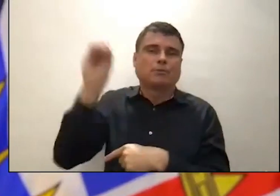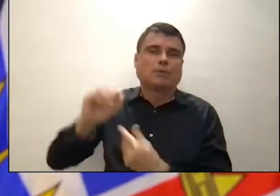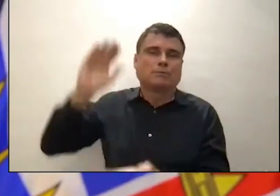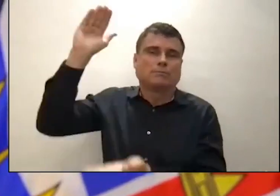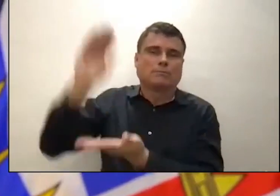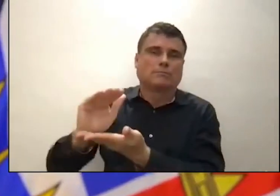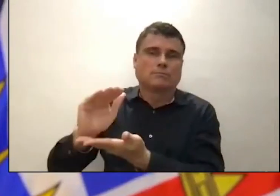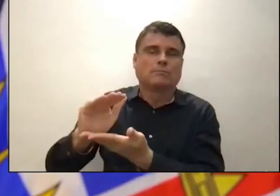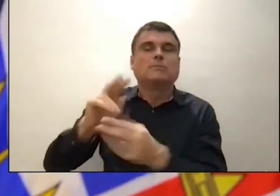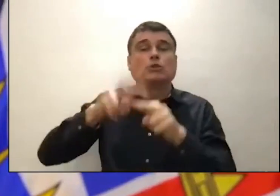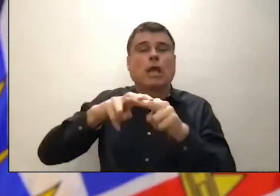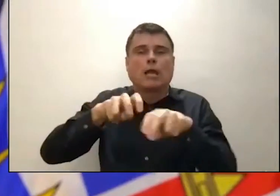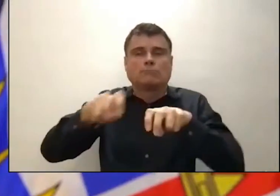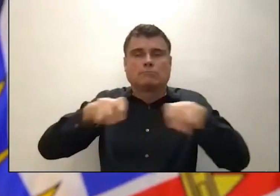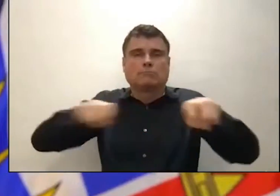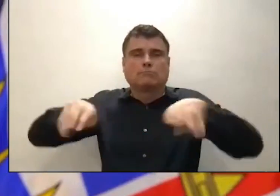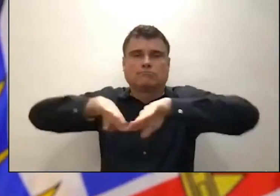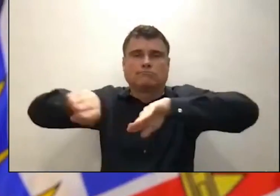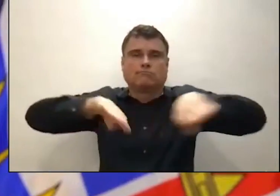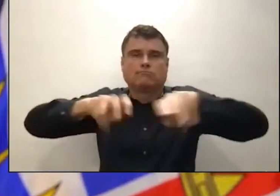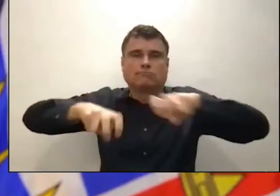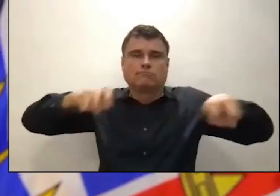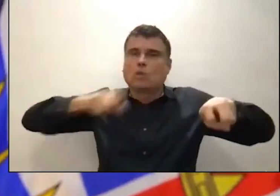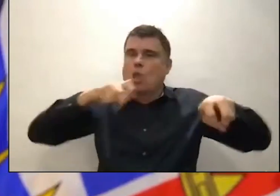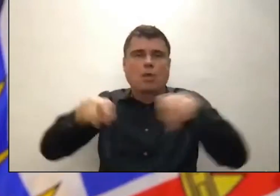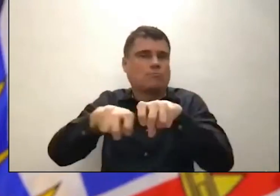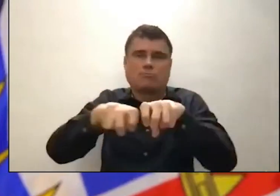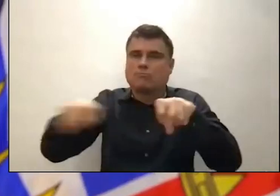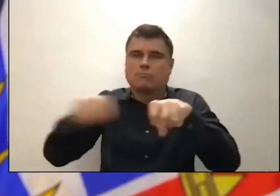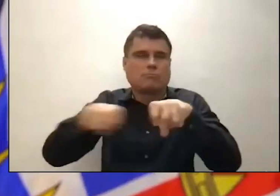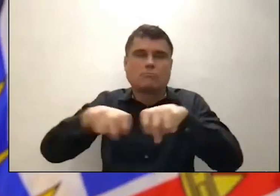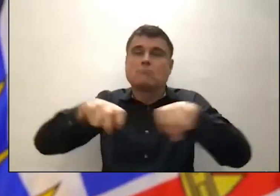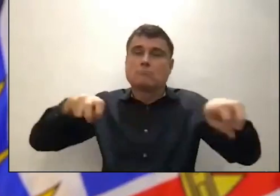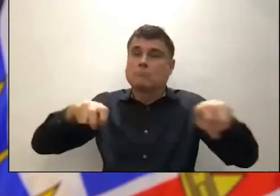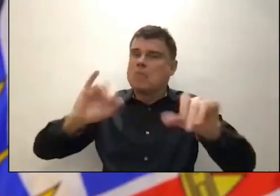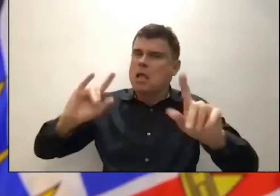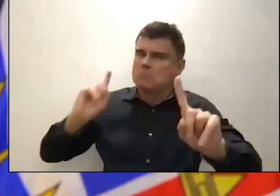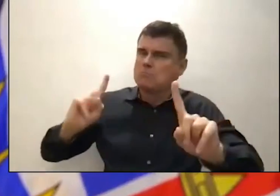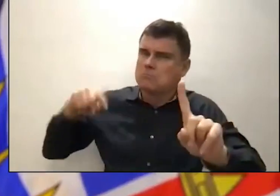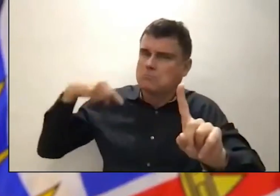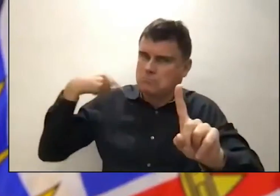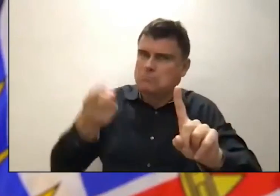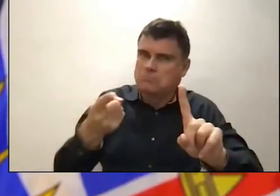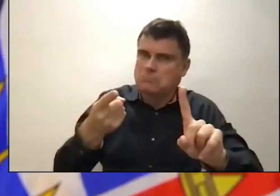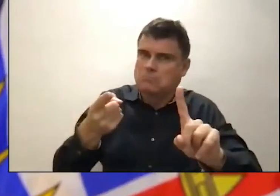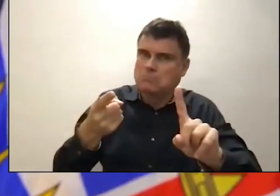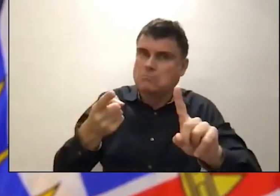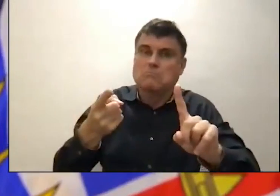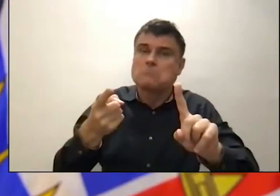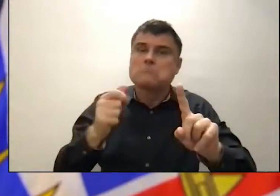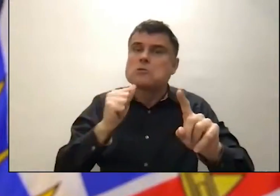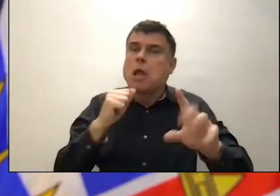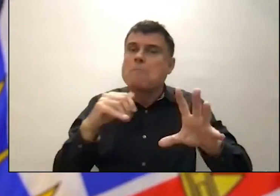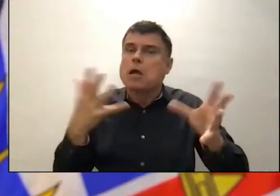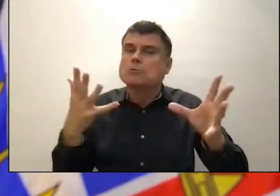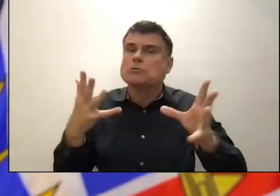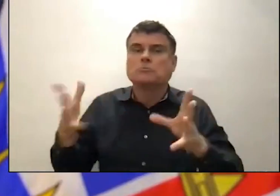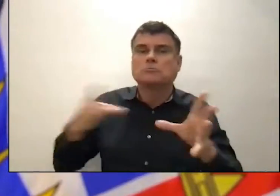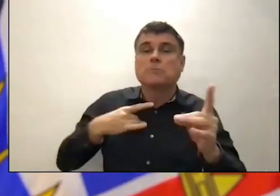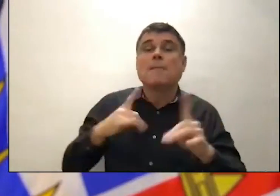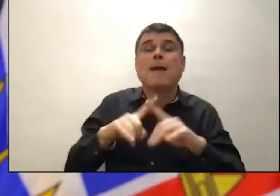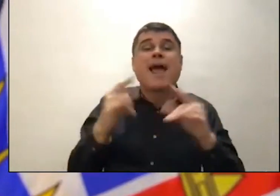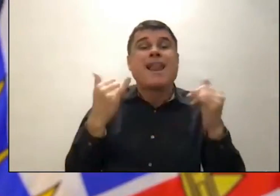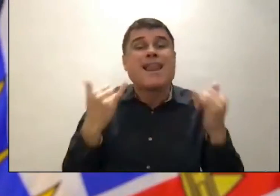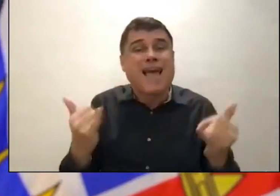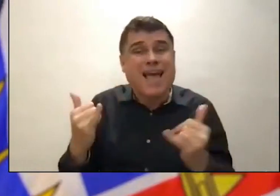These are events that have been managed very well, and we're not seeing a lot of transmission. But with this highly transmissible variant,